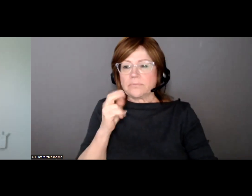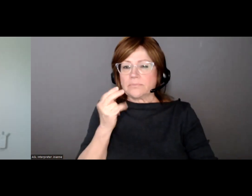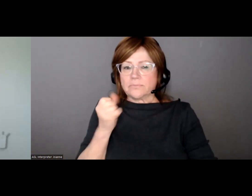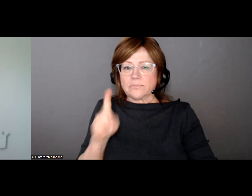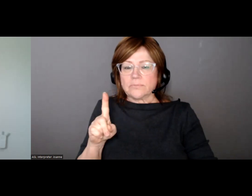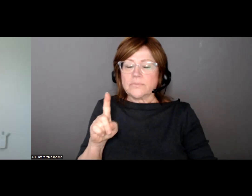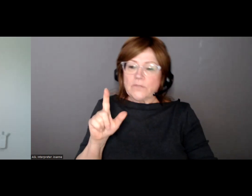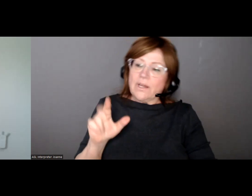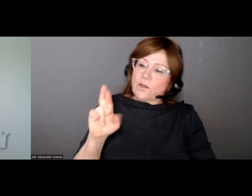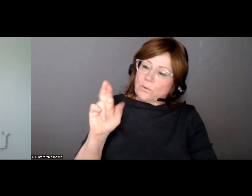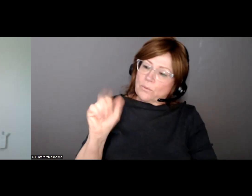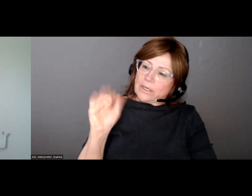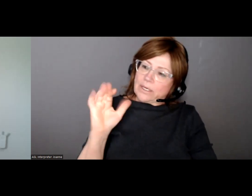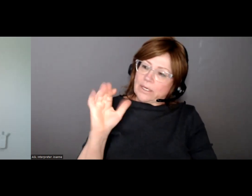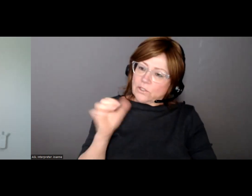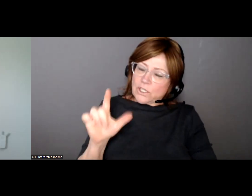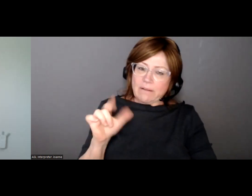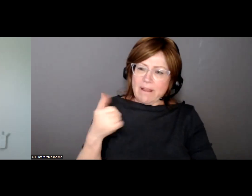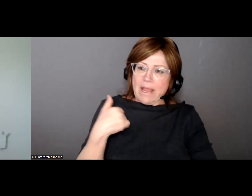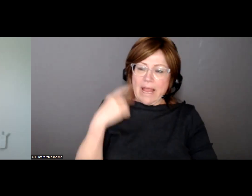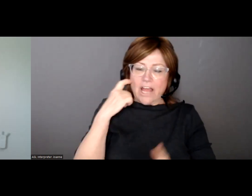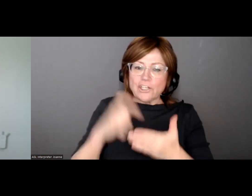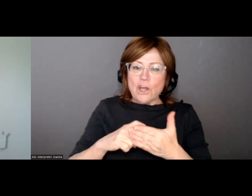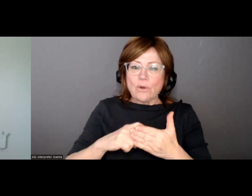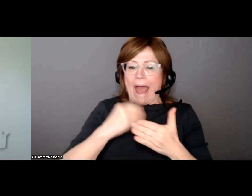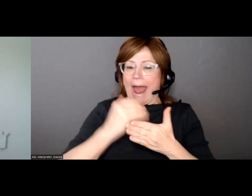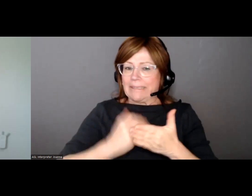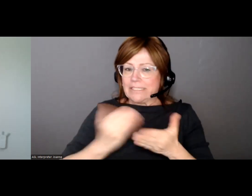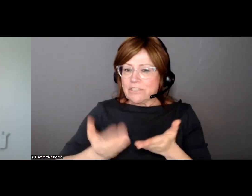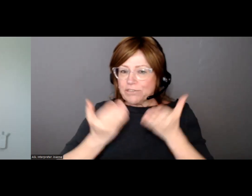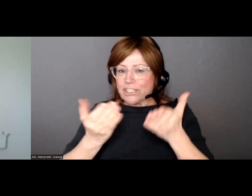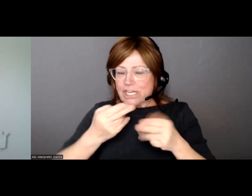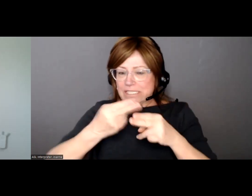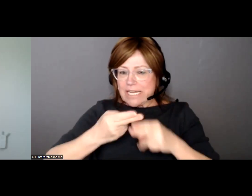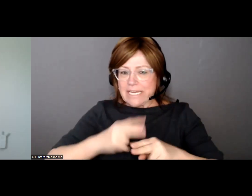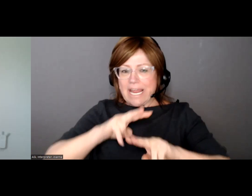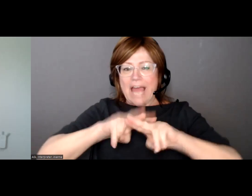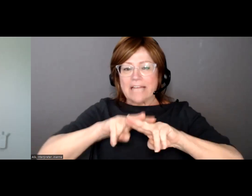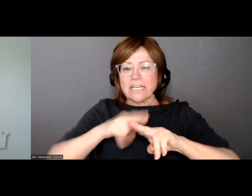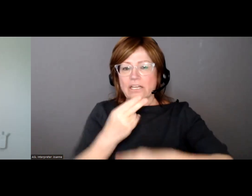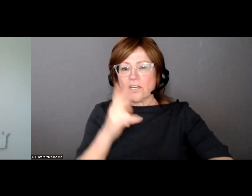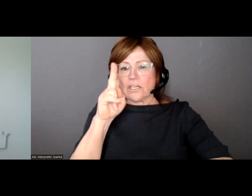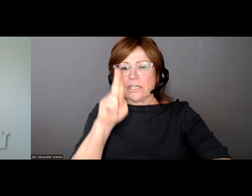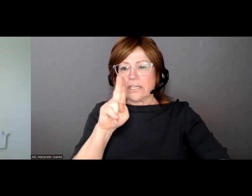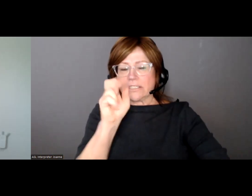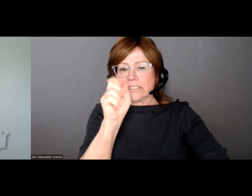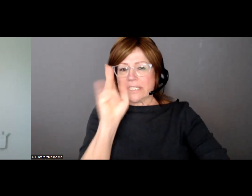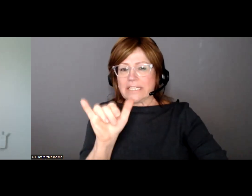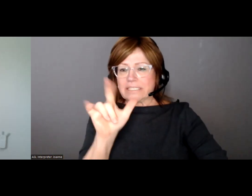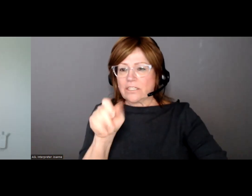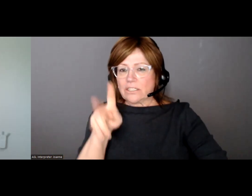of suggested hashtags. So Husky Life has 44.1 billion, but Huskies with an S only